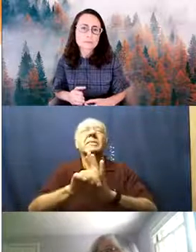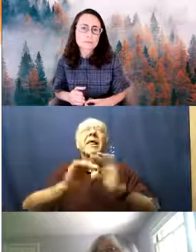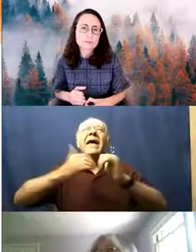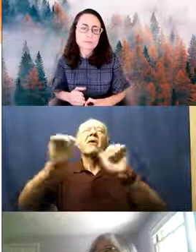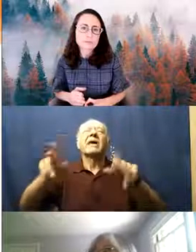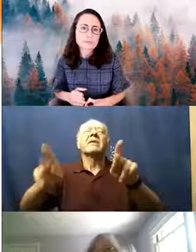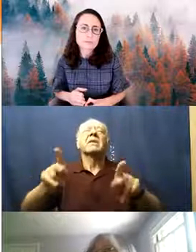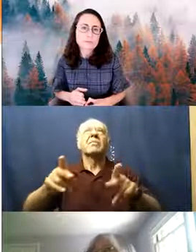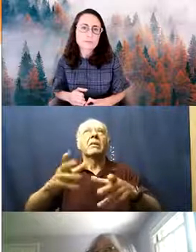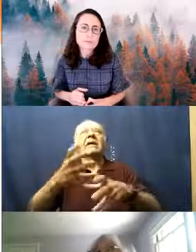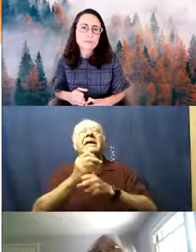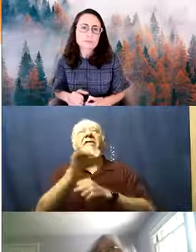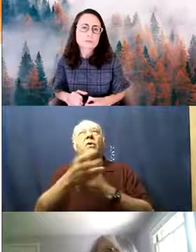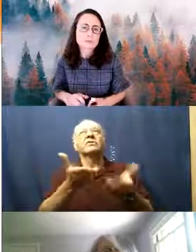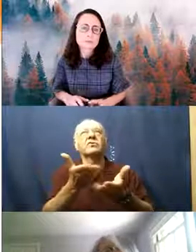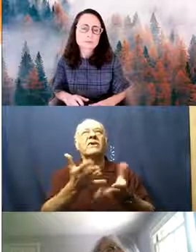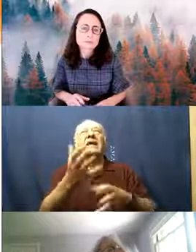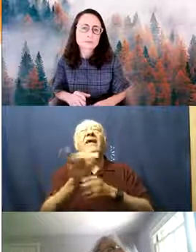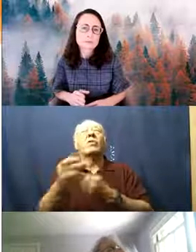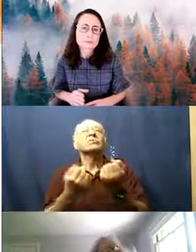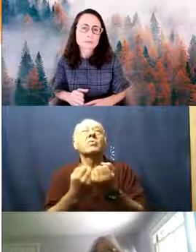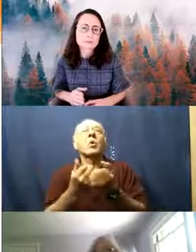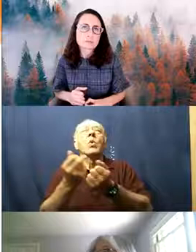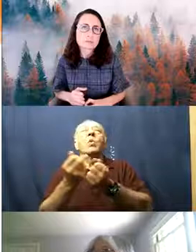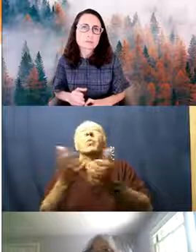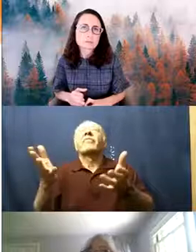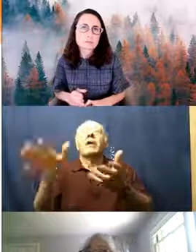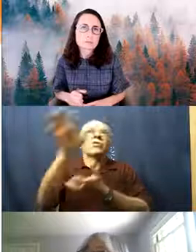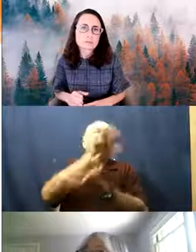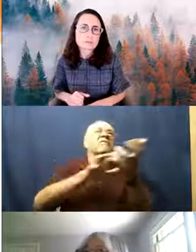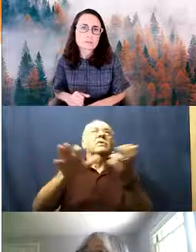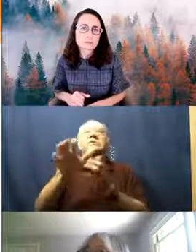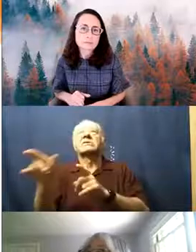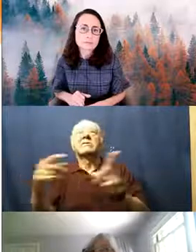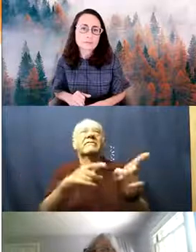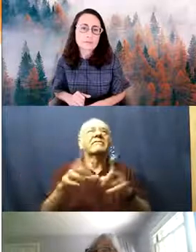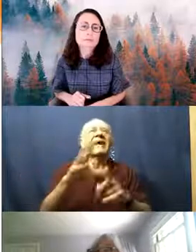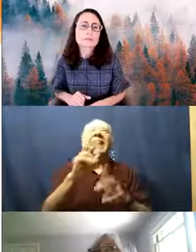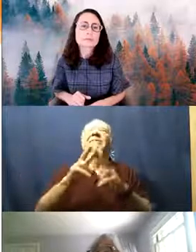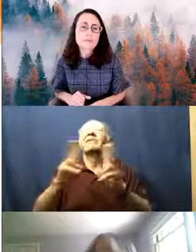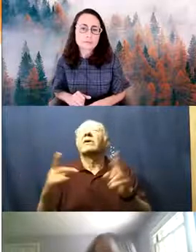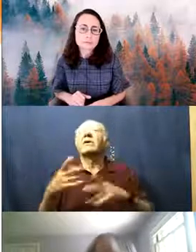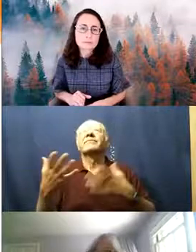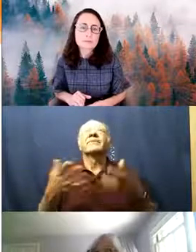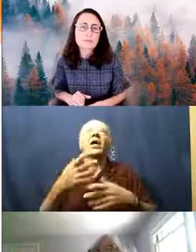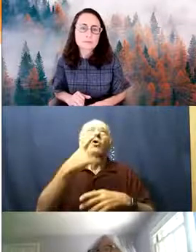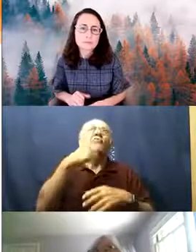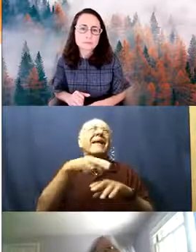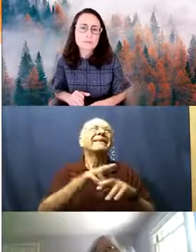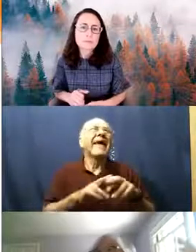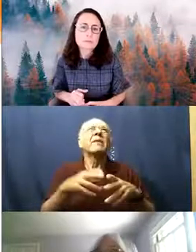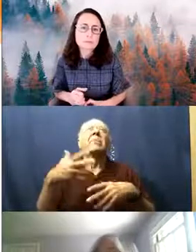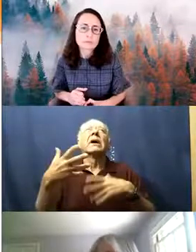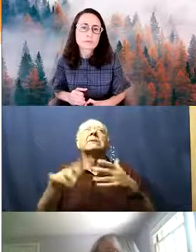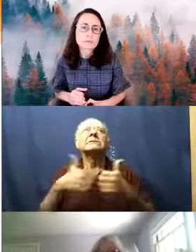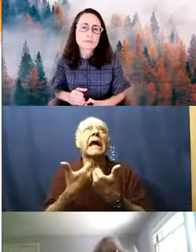access these services and supports without just the confusion and sort of bureaucratic challenge of